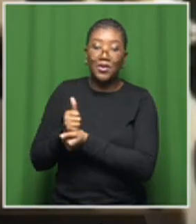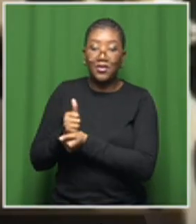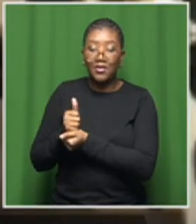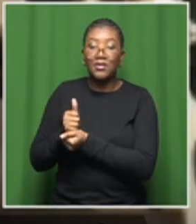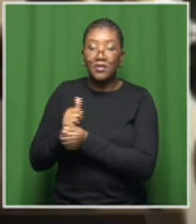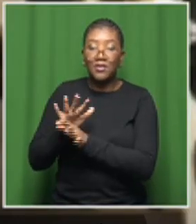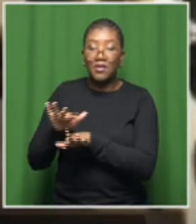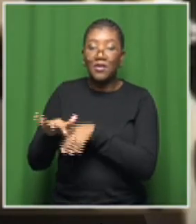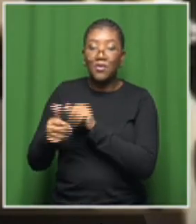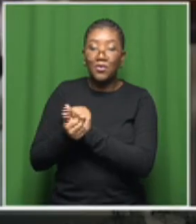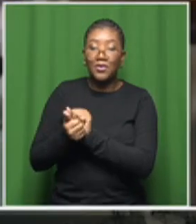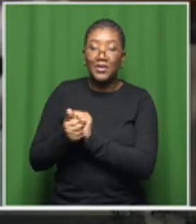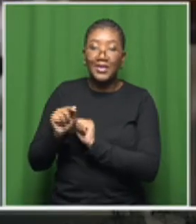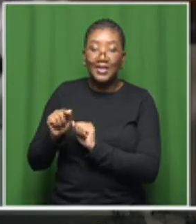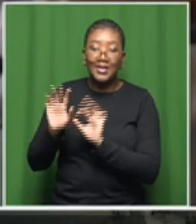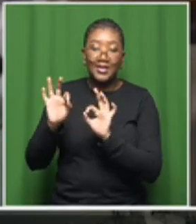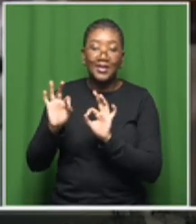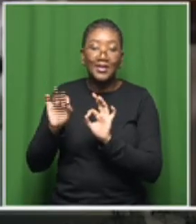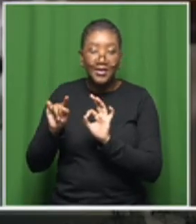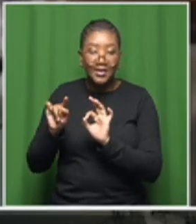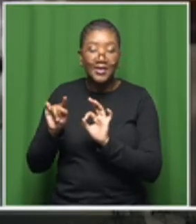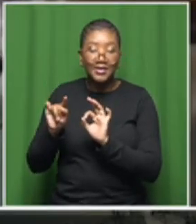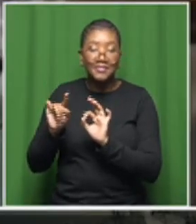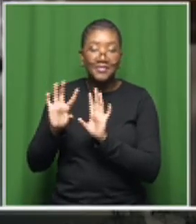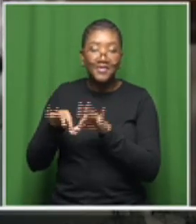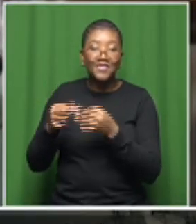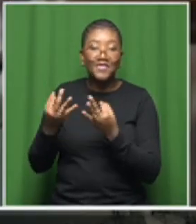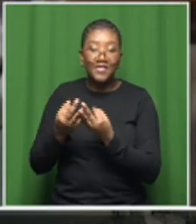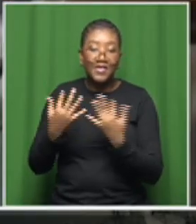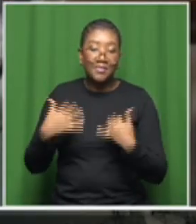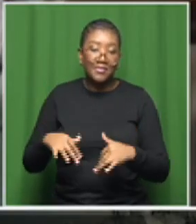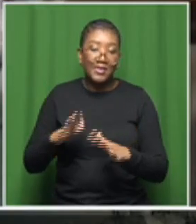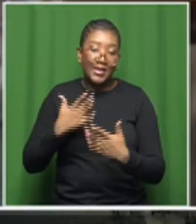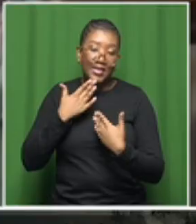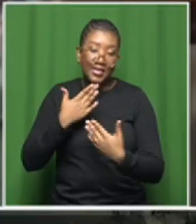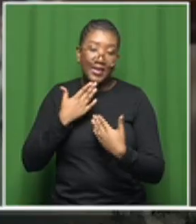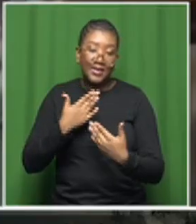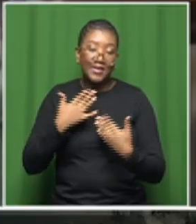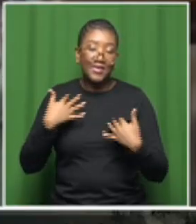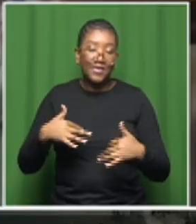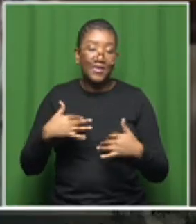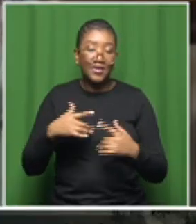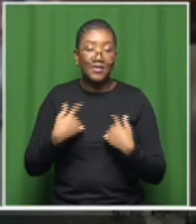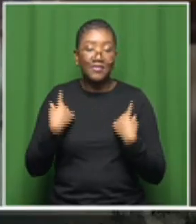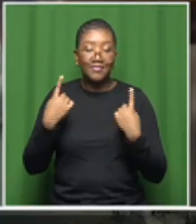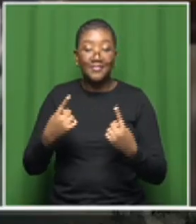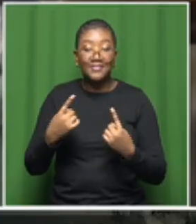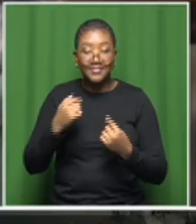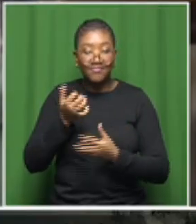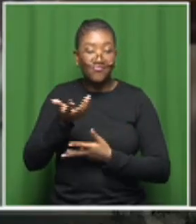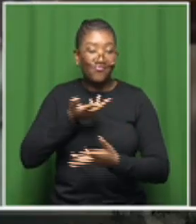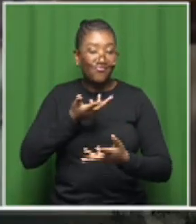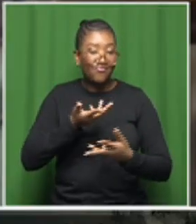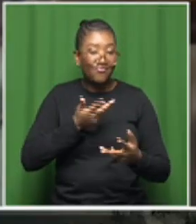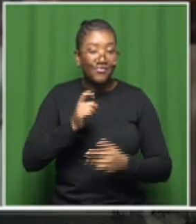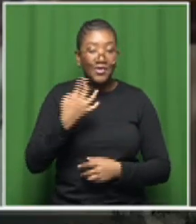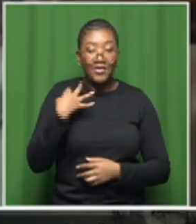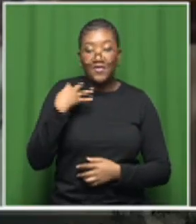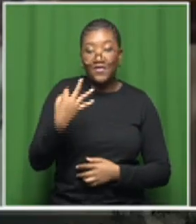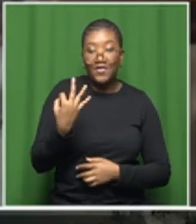it's storytelling, it's fostering connection, it's giving back. Christine K, thank you for joining us and for chatting a little bit more about Volunteer Day,